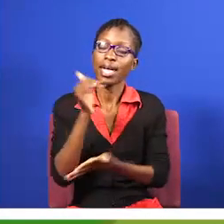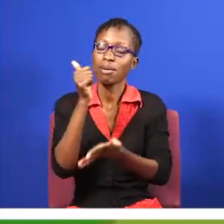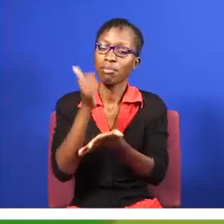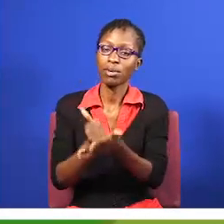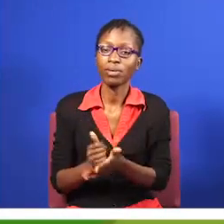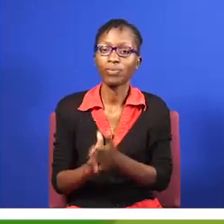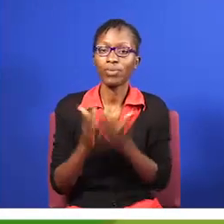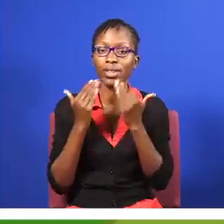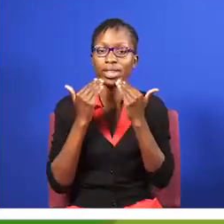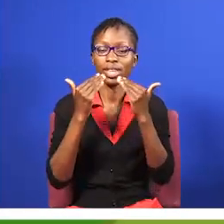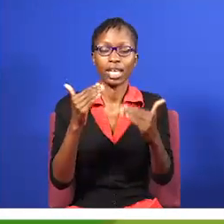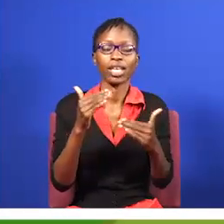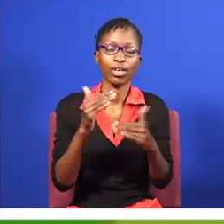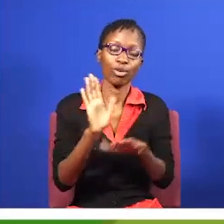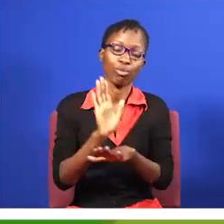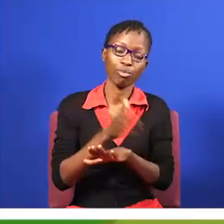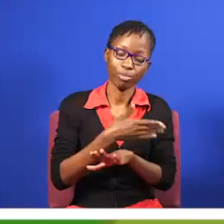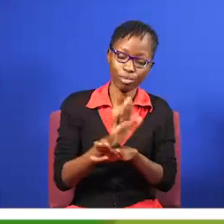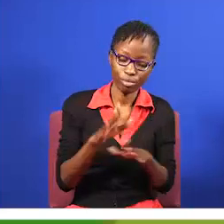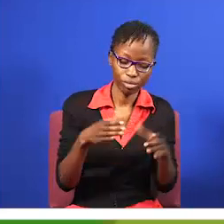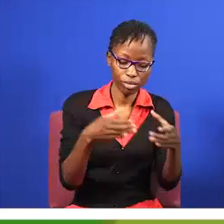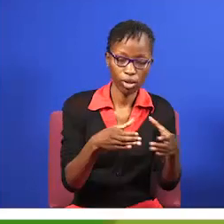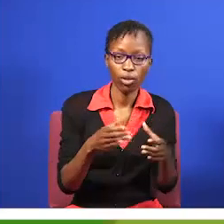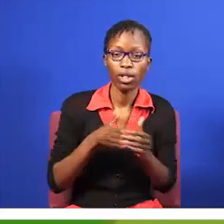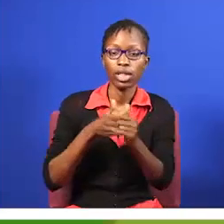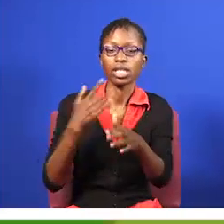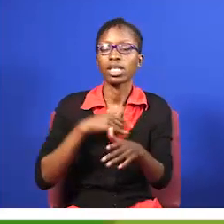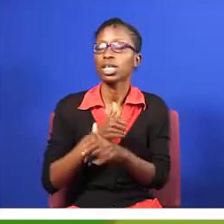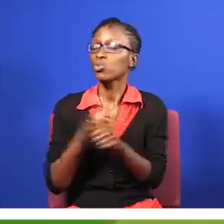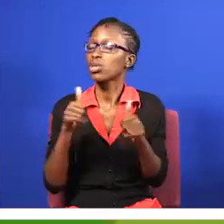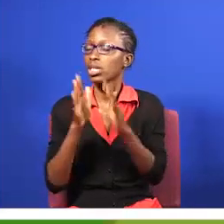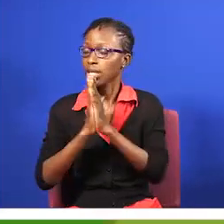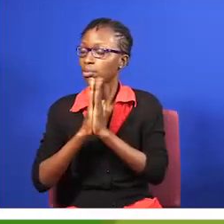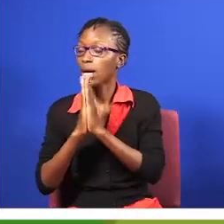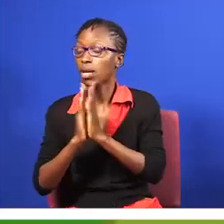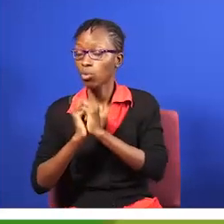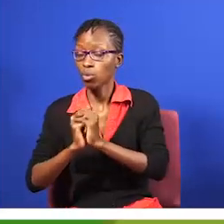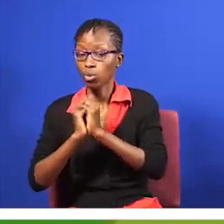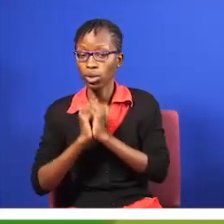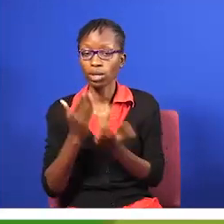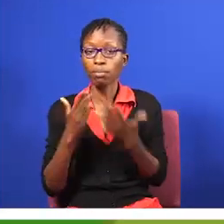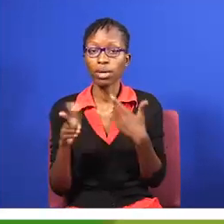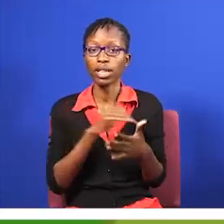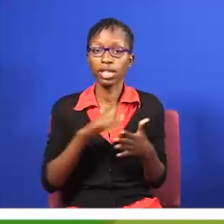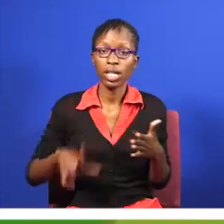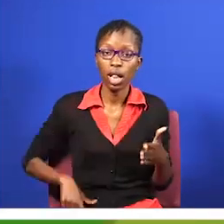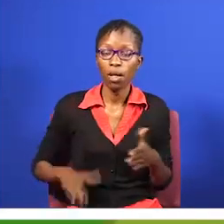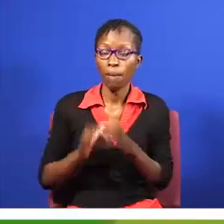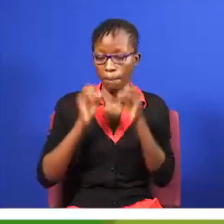Amen. Thank you, music team, for leading us so well in prayer and in worship. May the